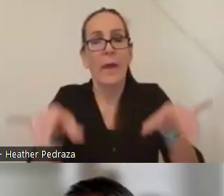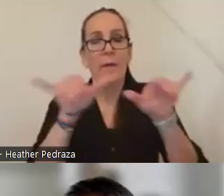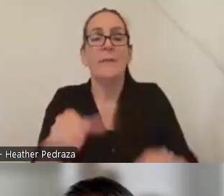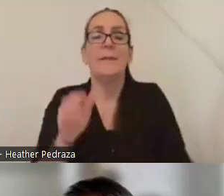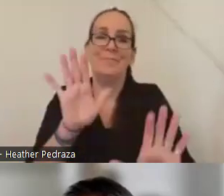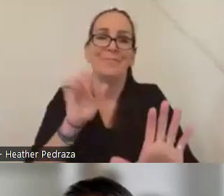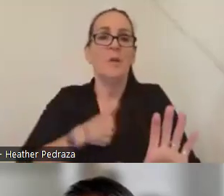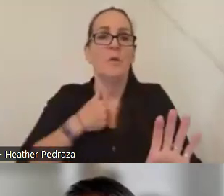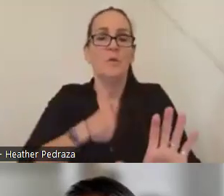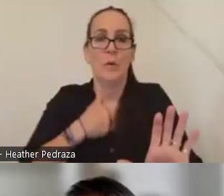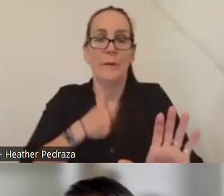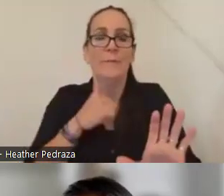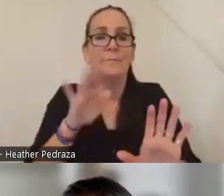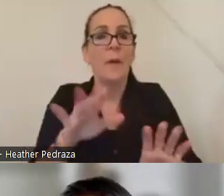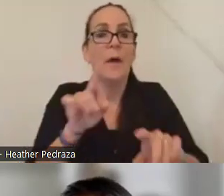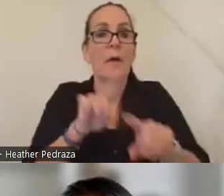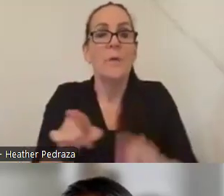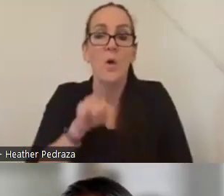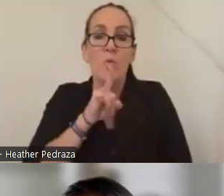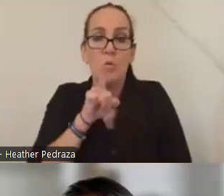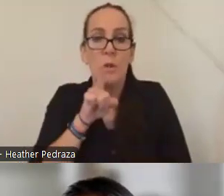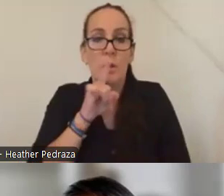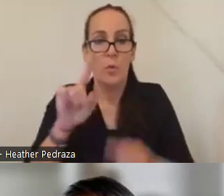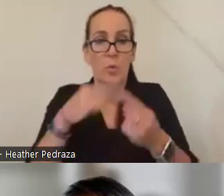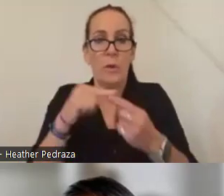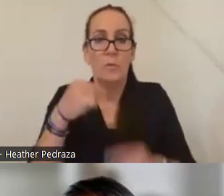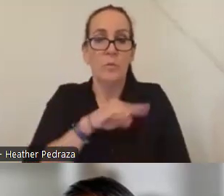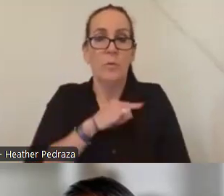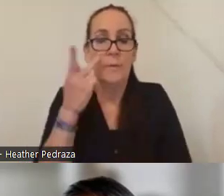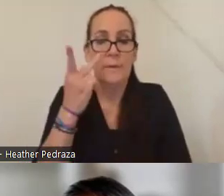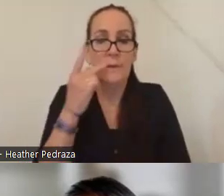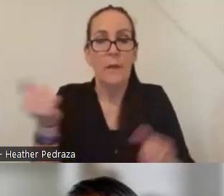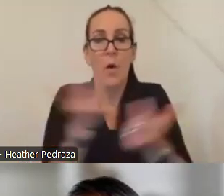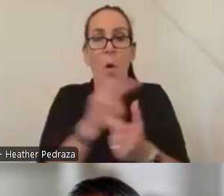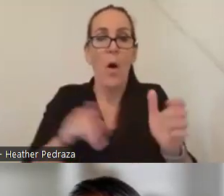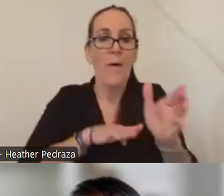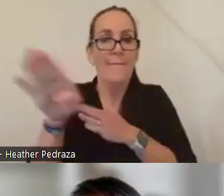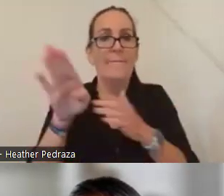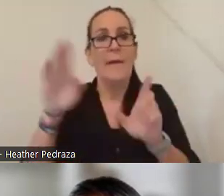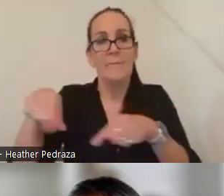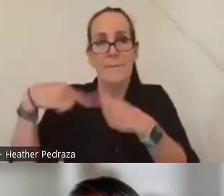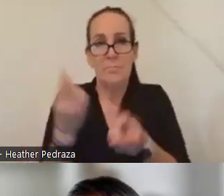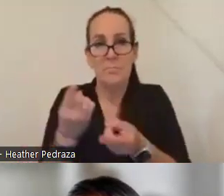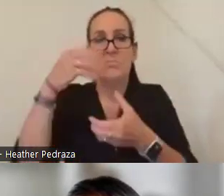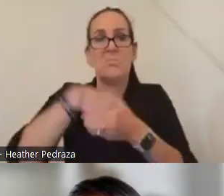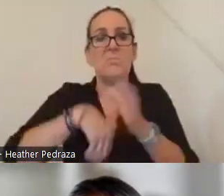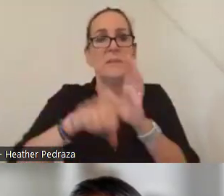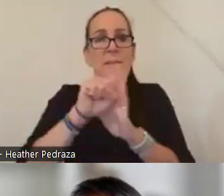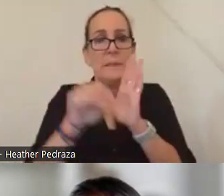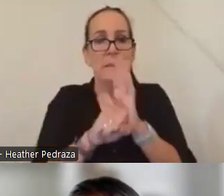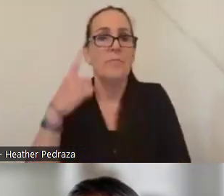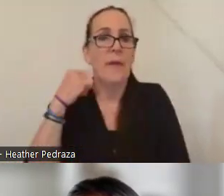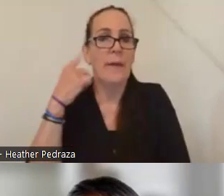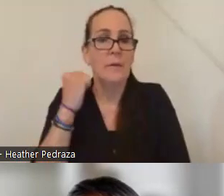this really, when we look at all the advancements that we've made in the state of California relating to aging and disability